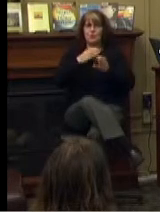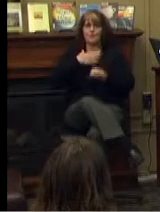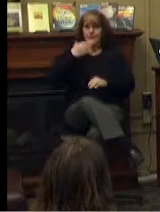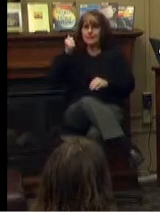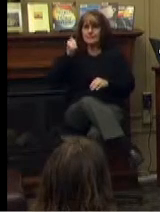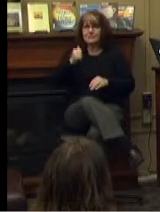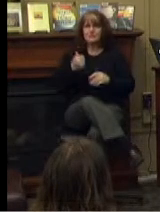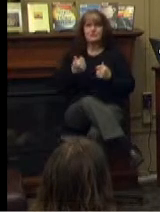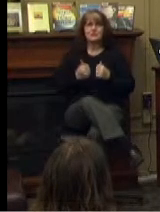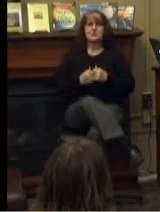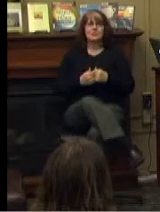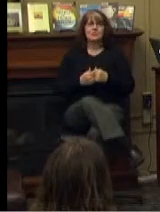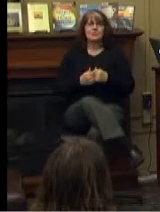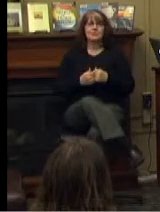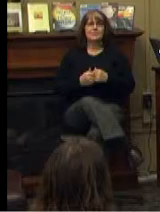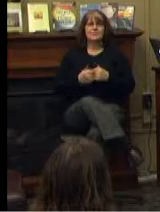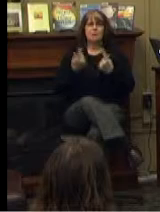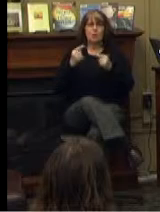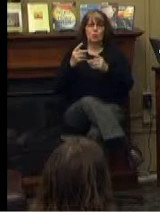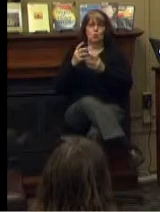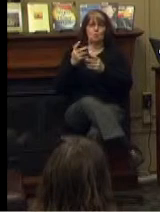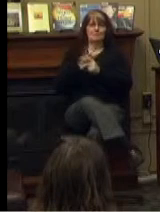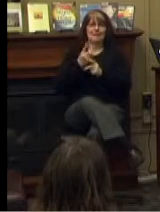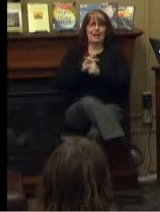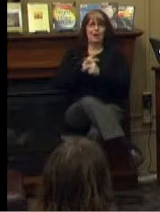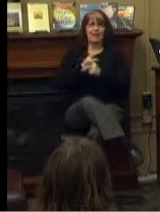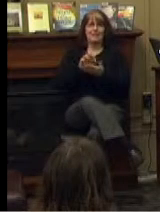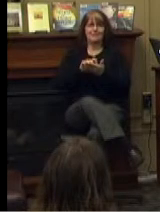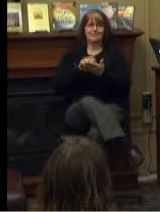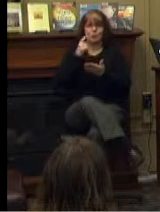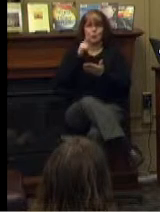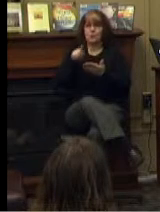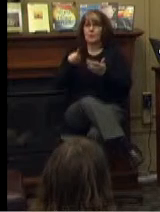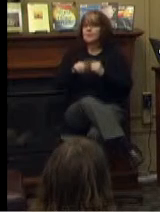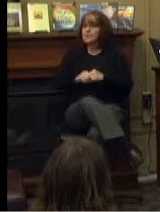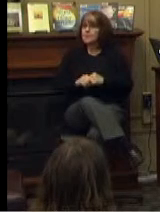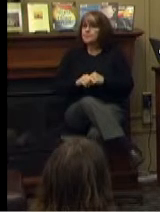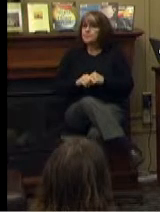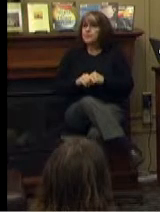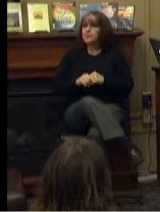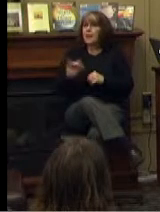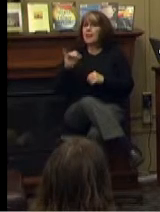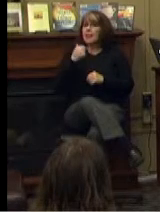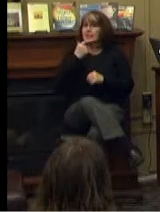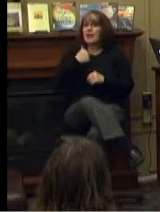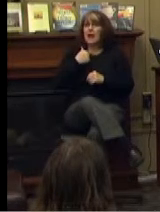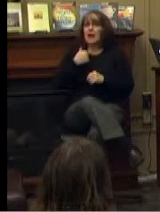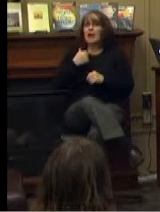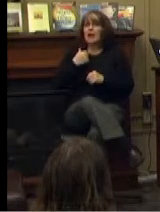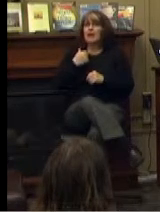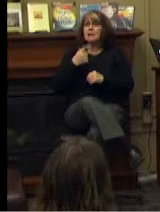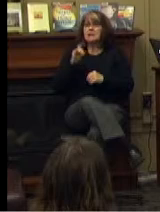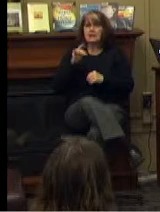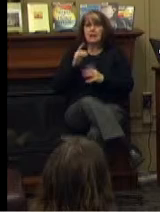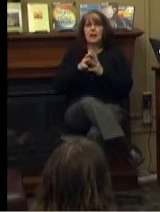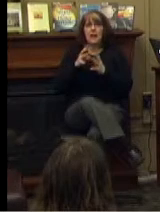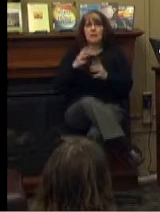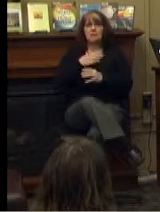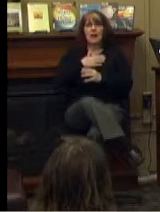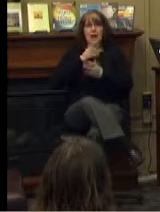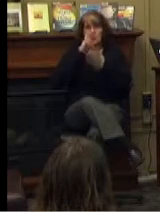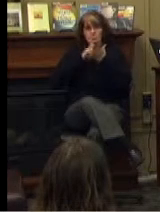calculate. So Like I said, I did a lot of my report,